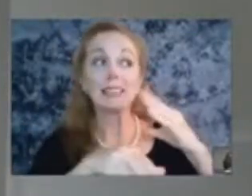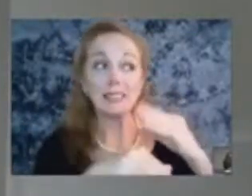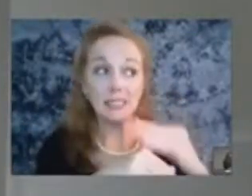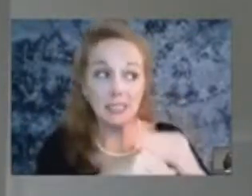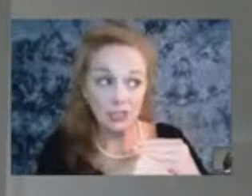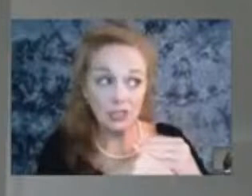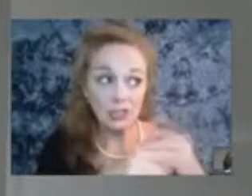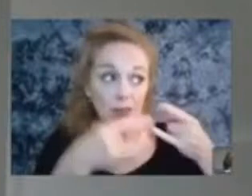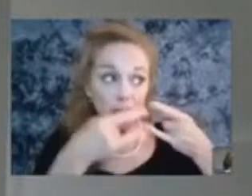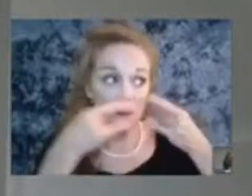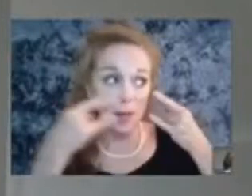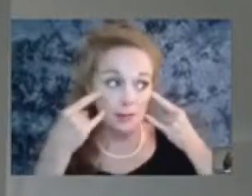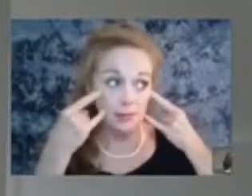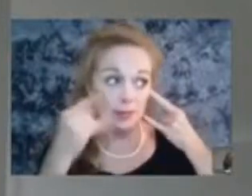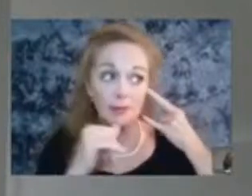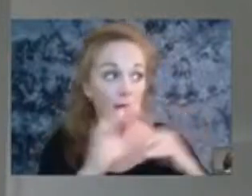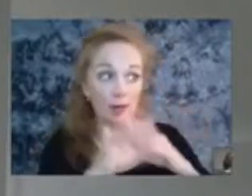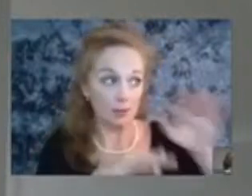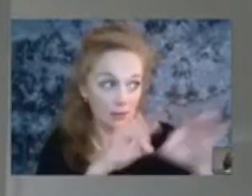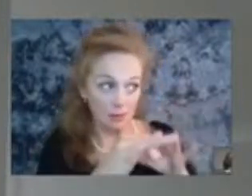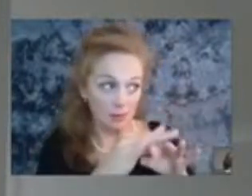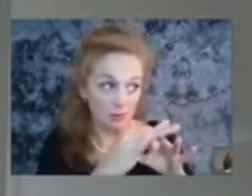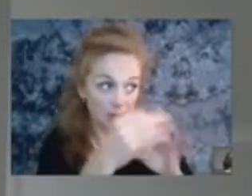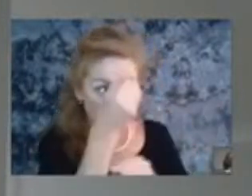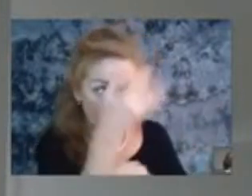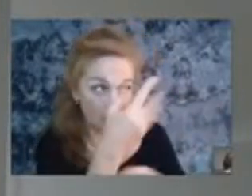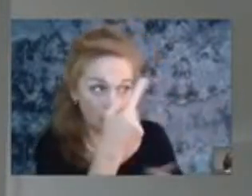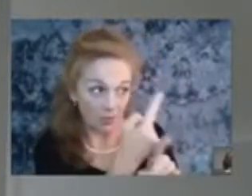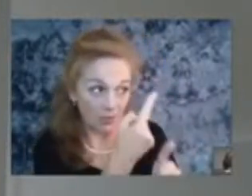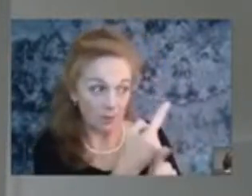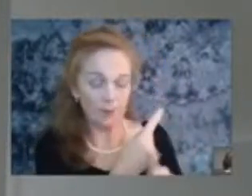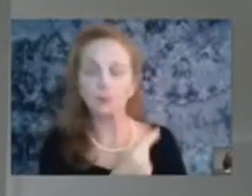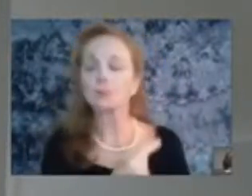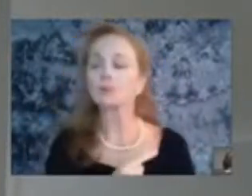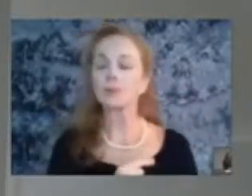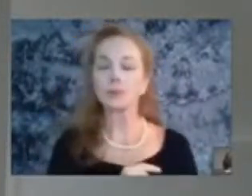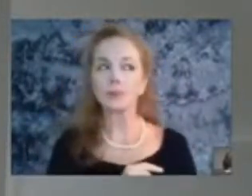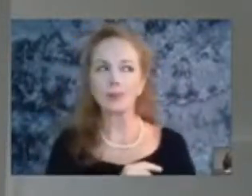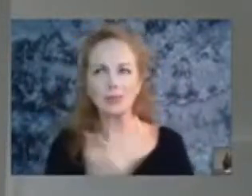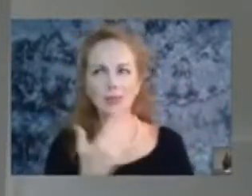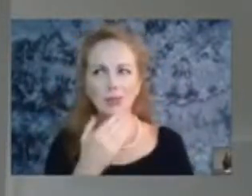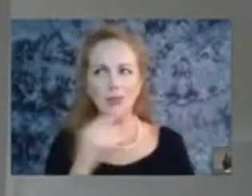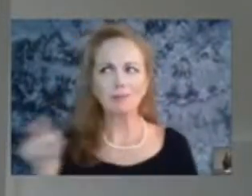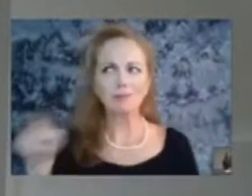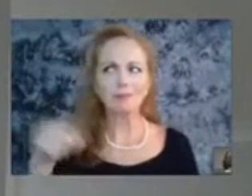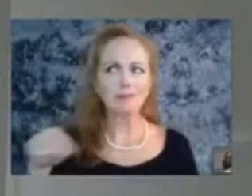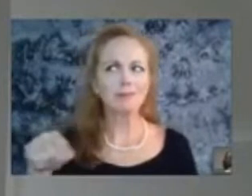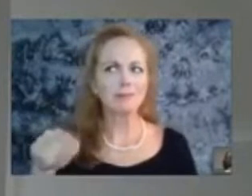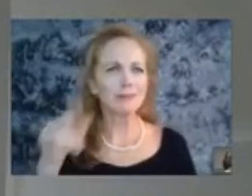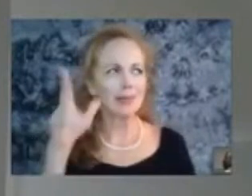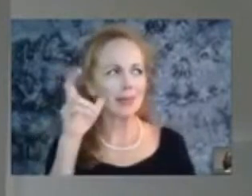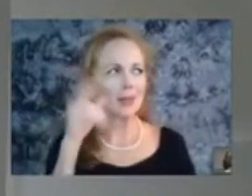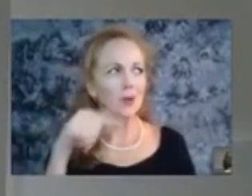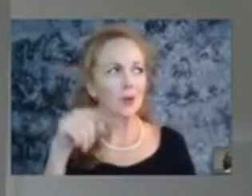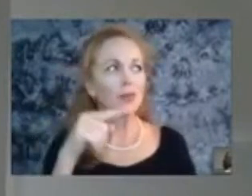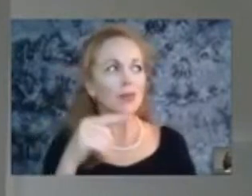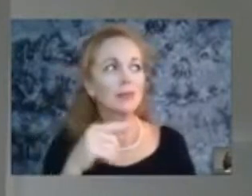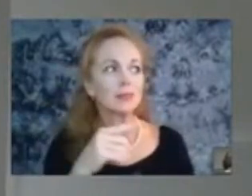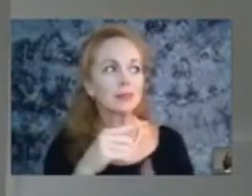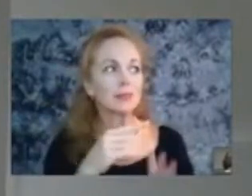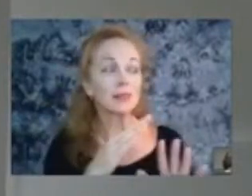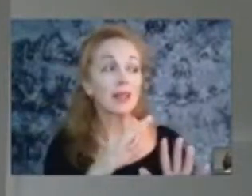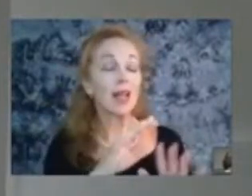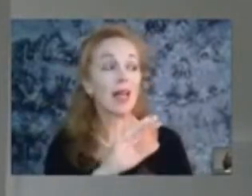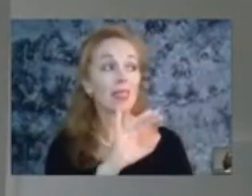Okay. Yes, ma'am. I think that's good for the public to hear and for other teachers to feel safe around other teachers to know that that is